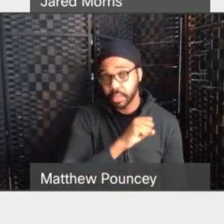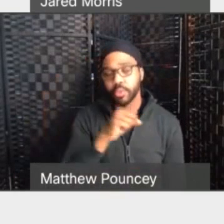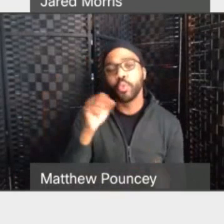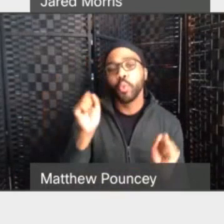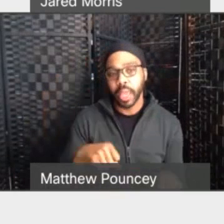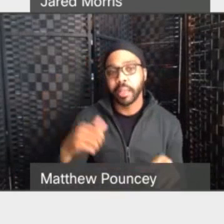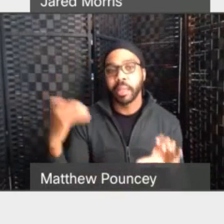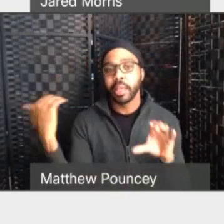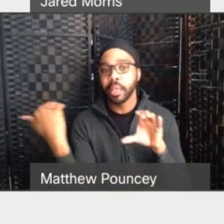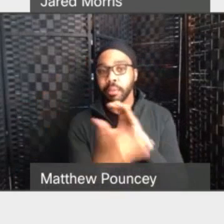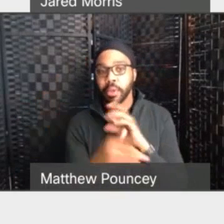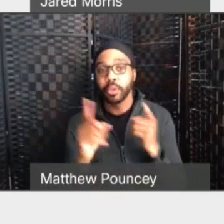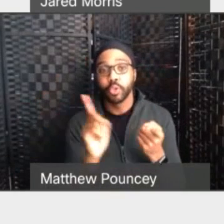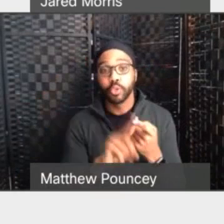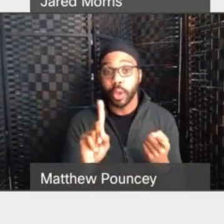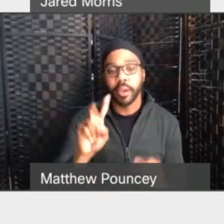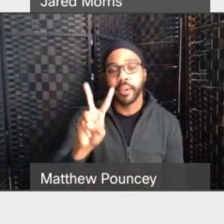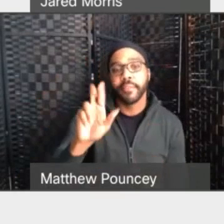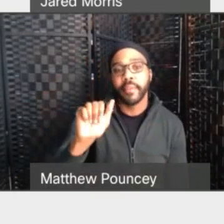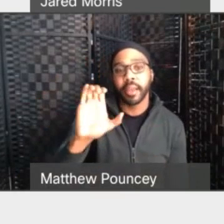that's sent to